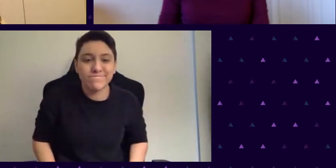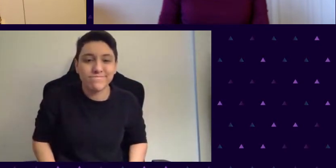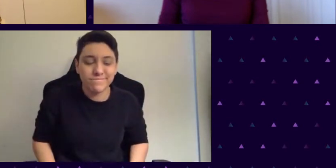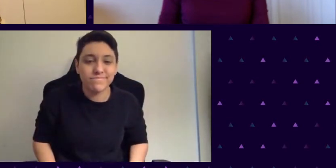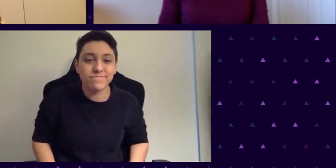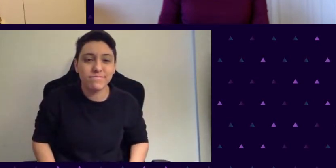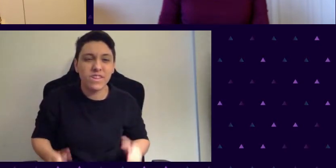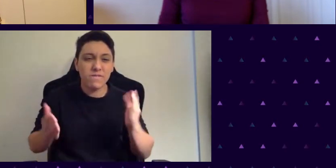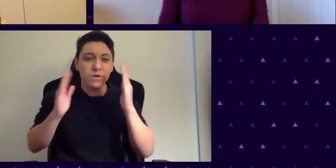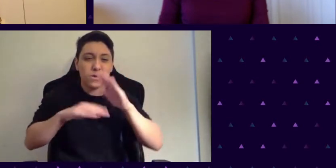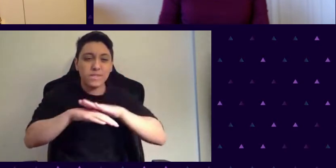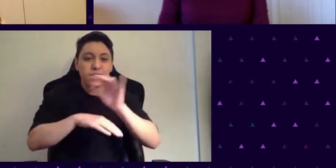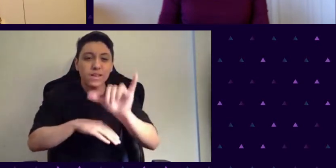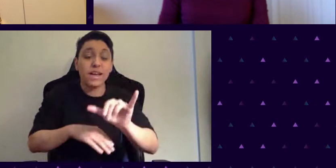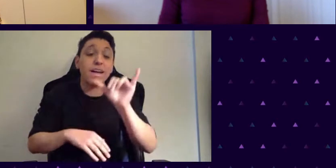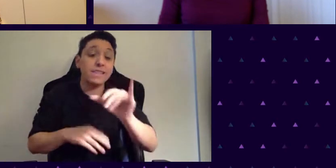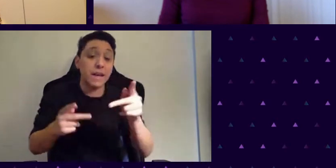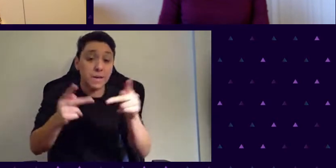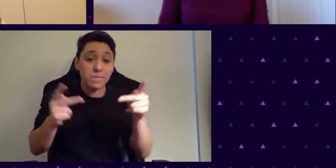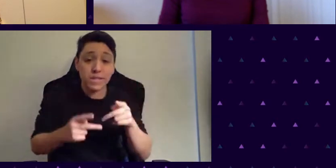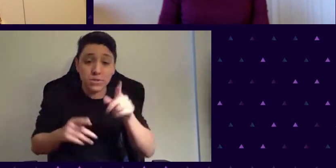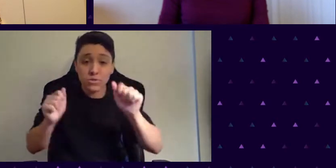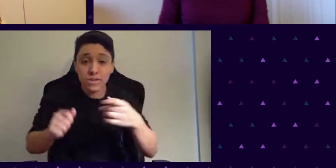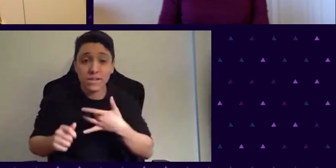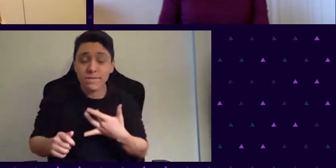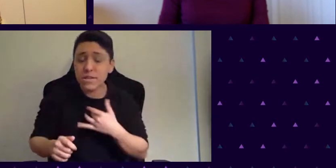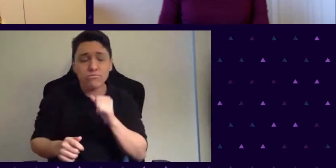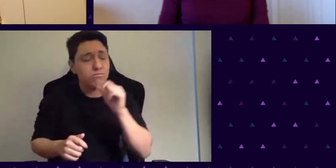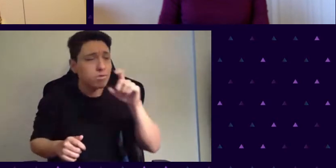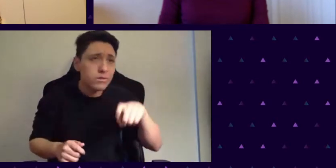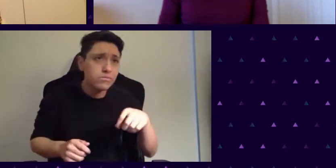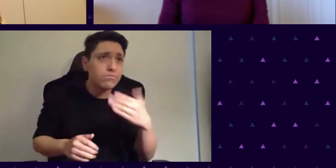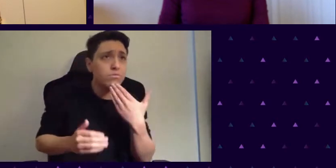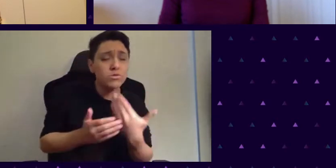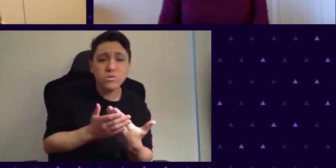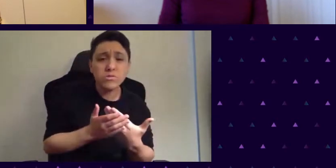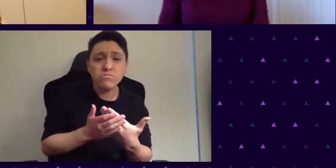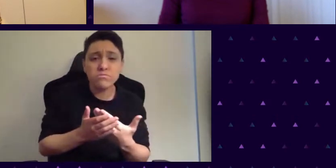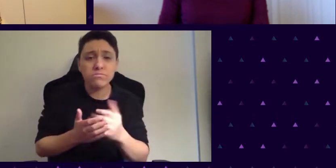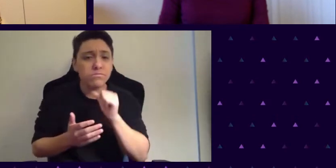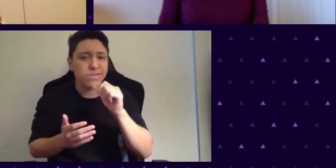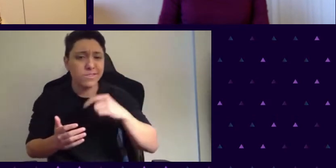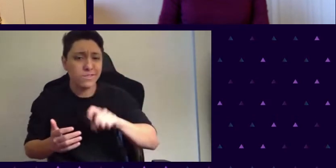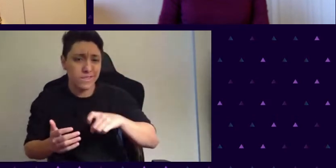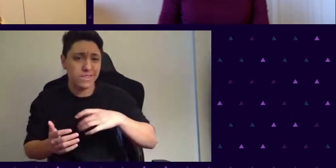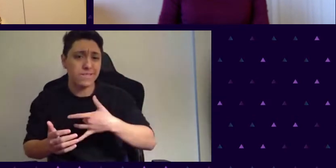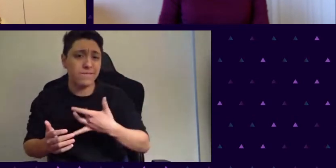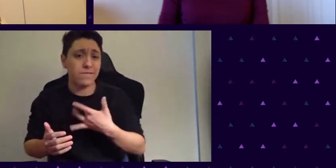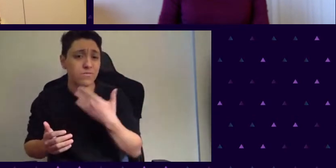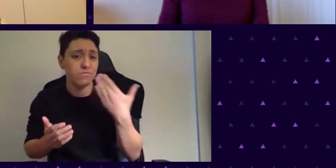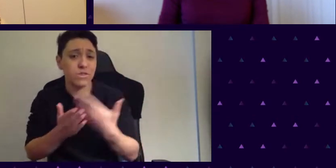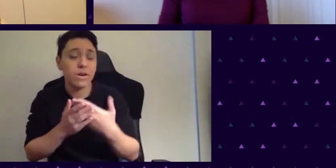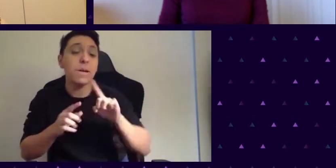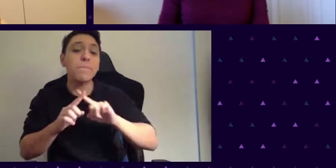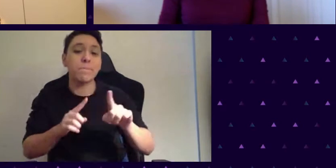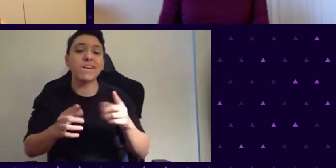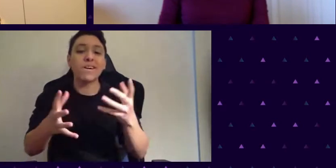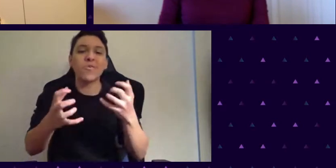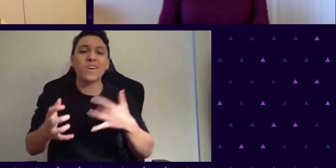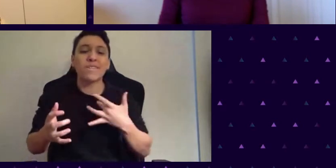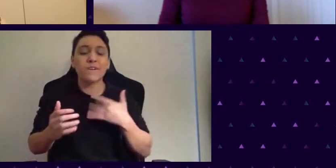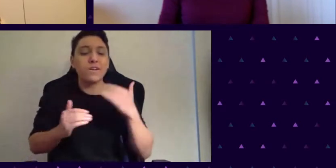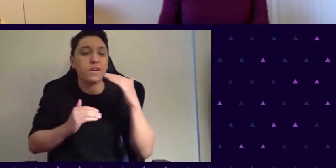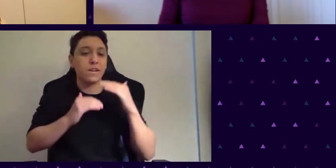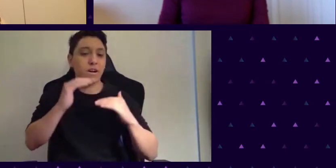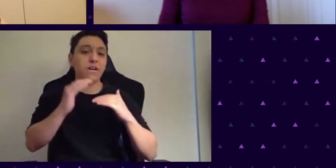And that place that you can feel doesn't have to be good. It doesn't have to feel good, but let it feel comfortable. So if it's just a